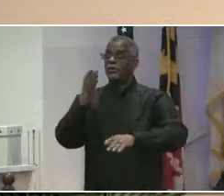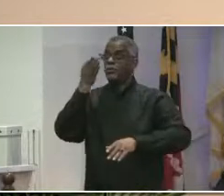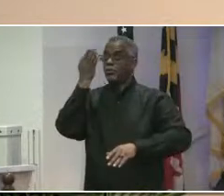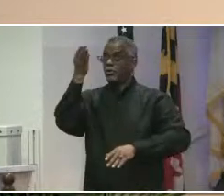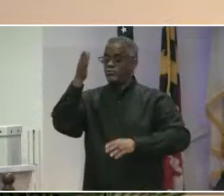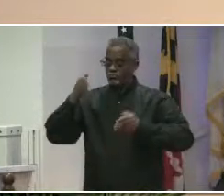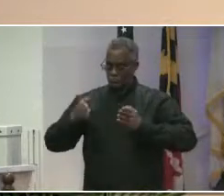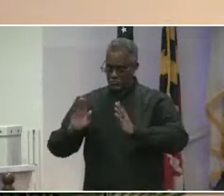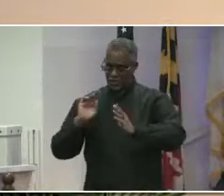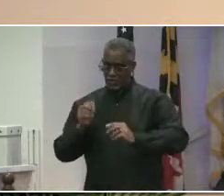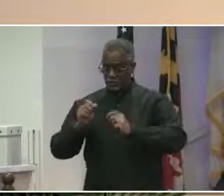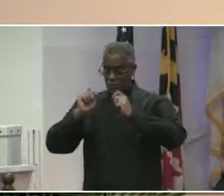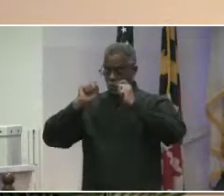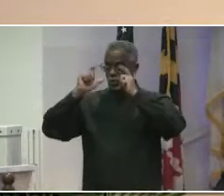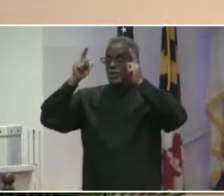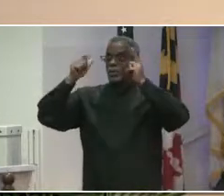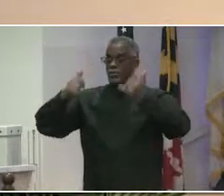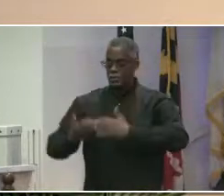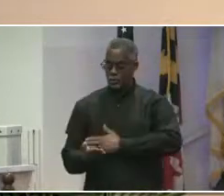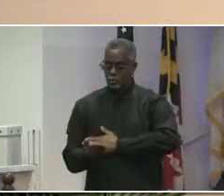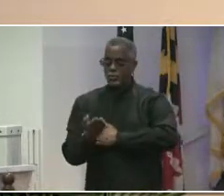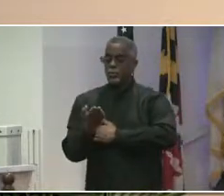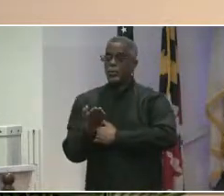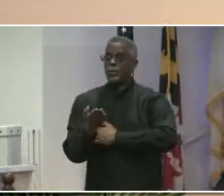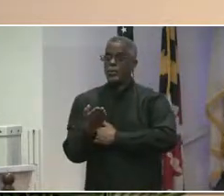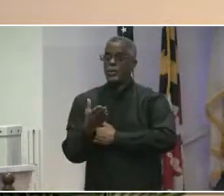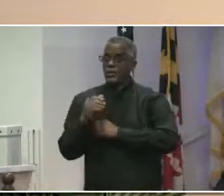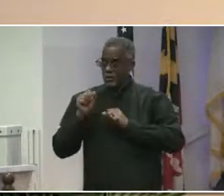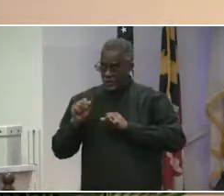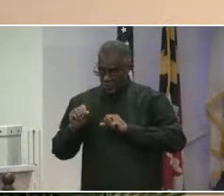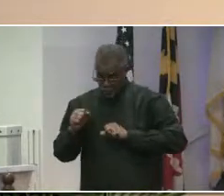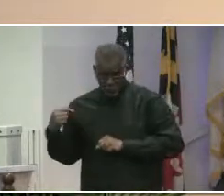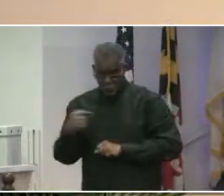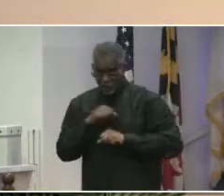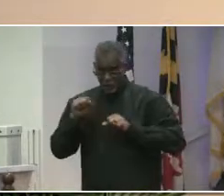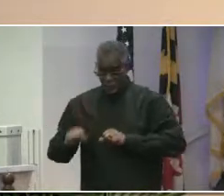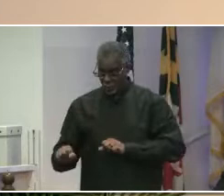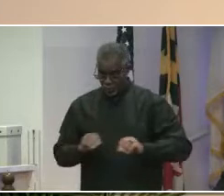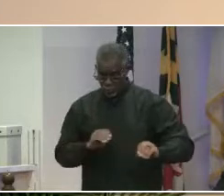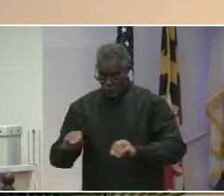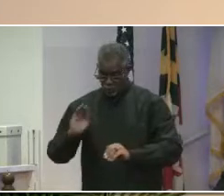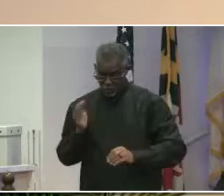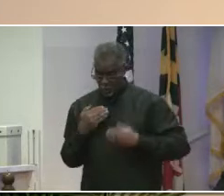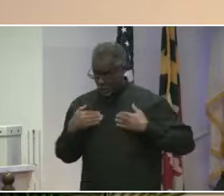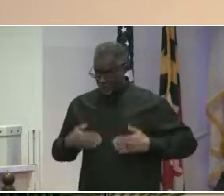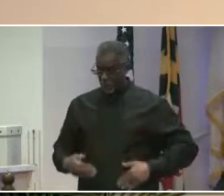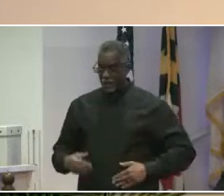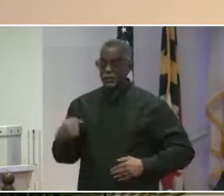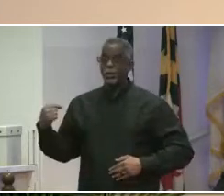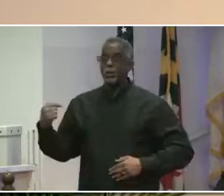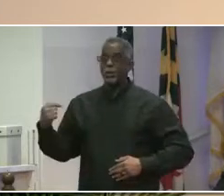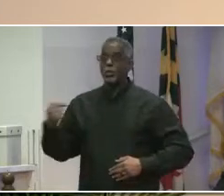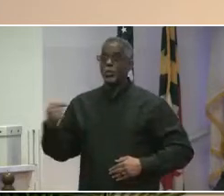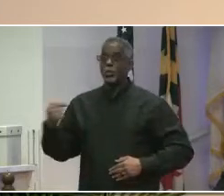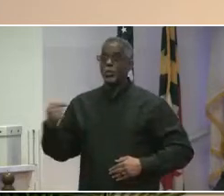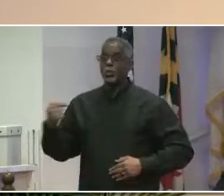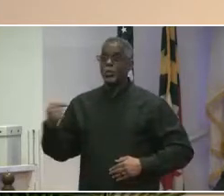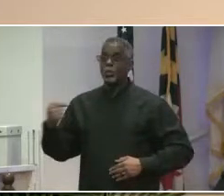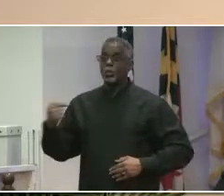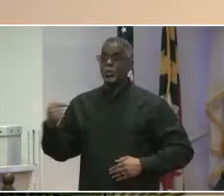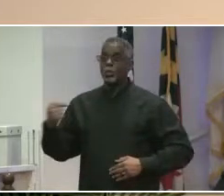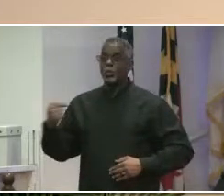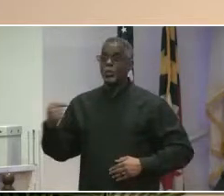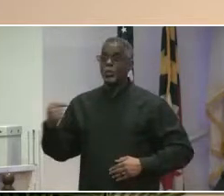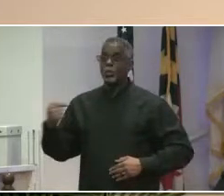Allowed us to wake up this morning, God, with the activity of our limbs, God. God, with breath in our body, God.